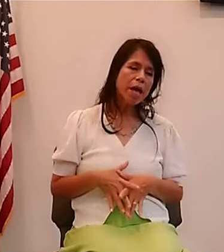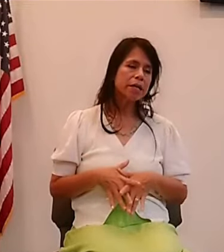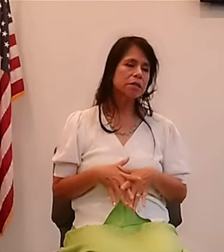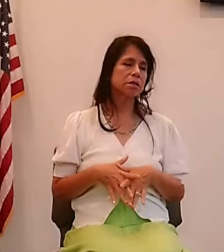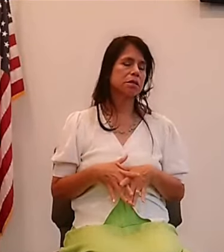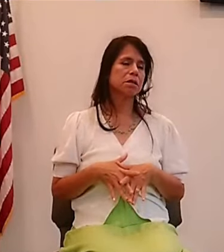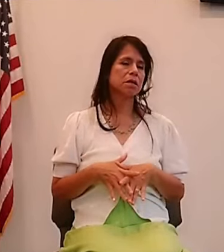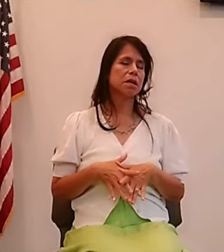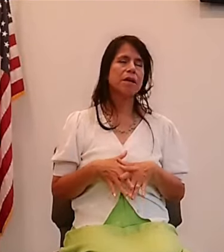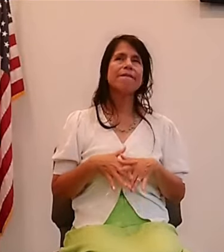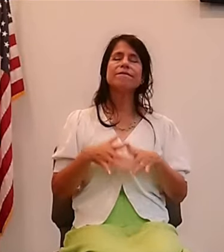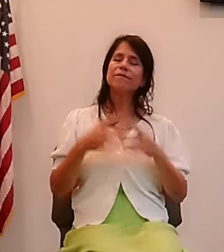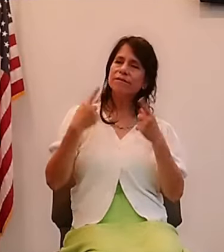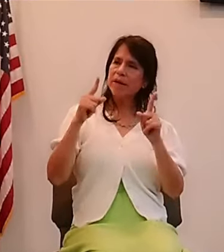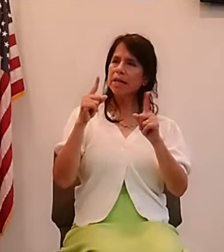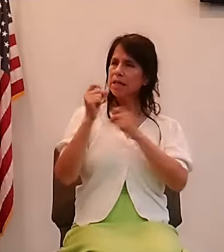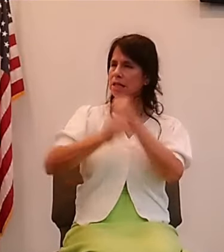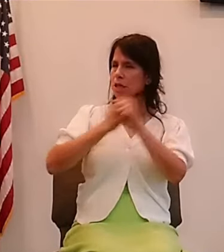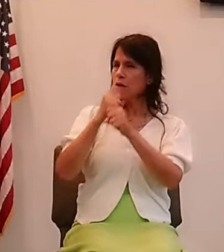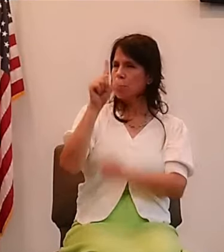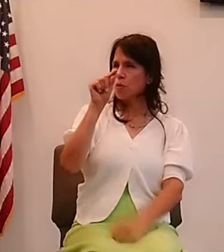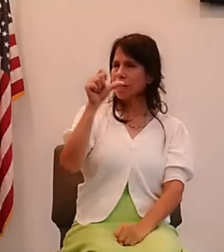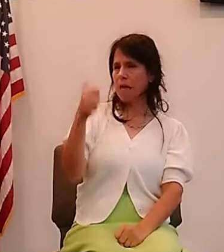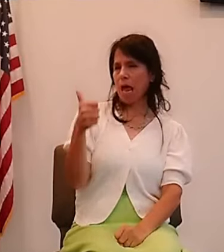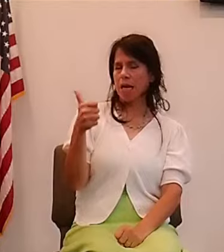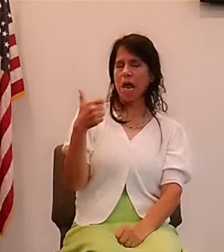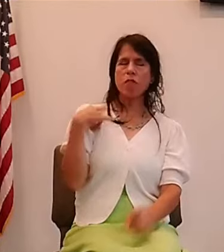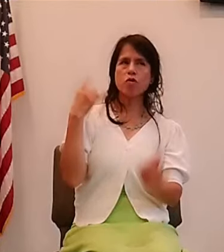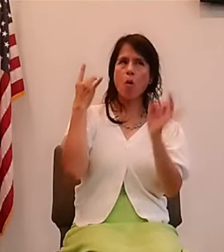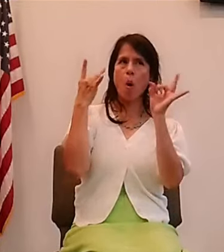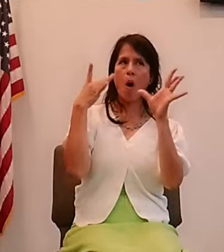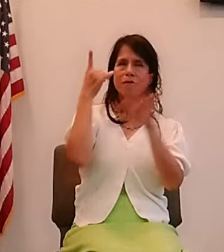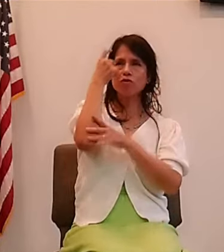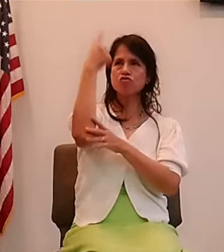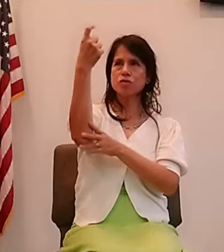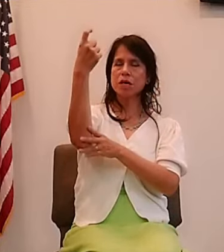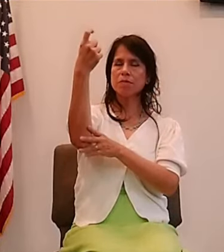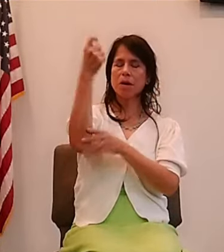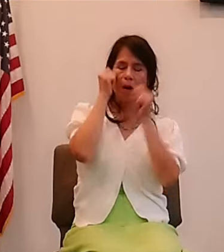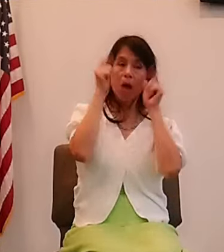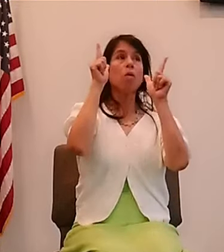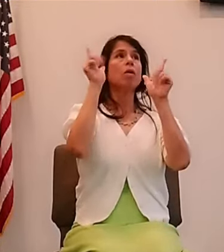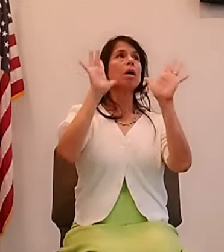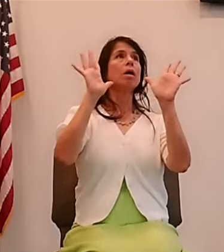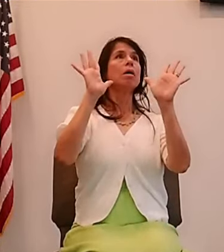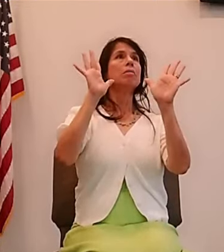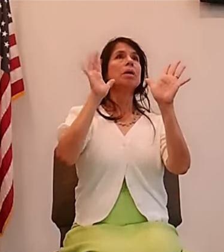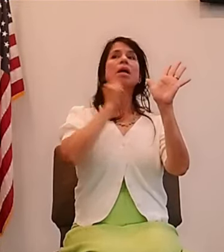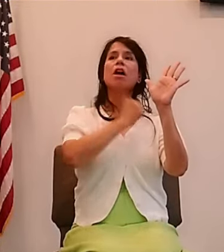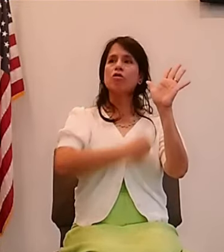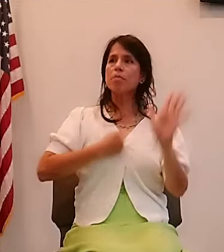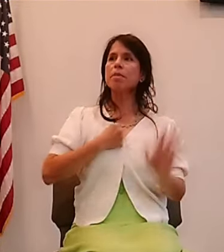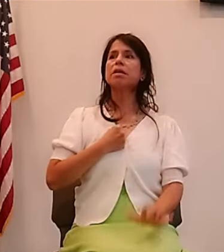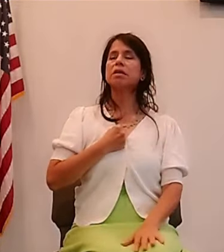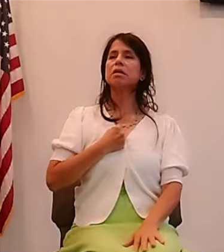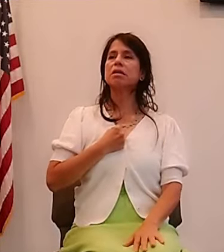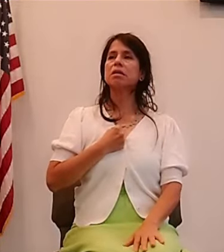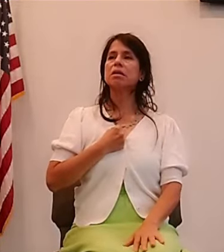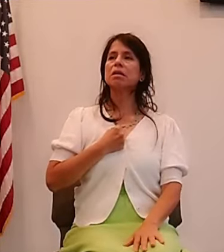in 2010, I had this horrible dream. And I woke up and I repented. And